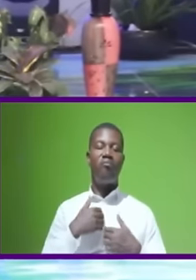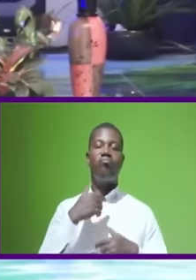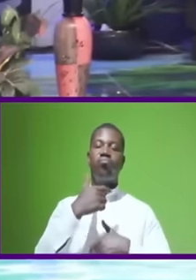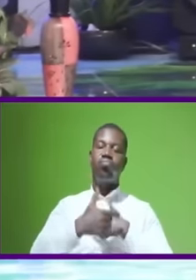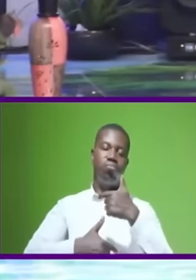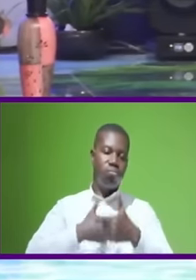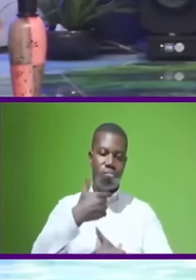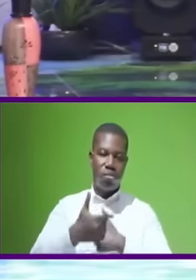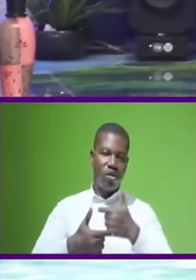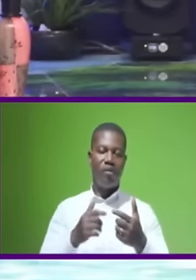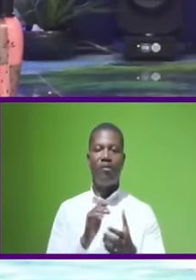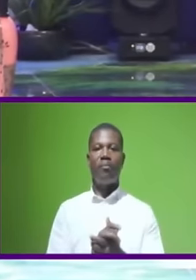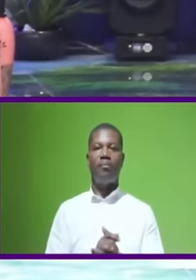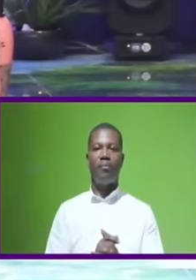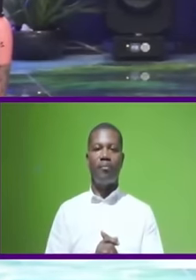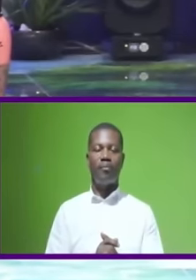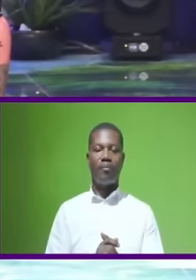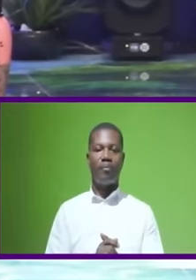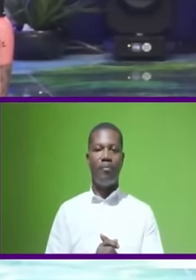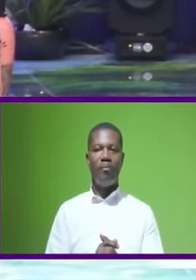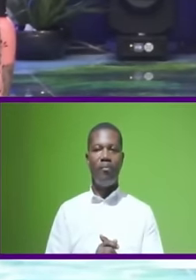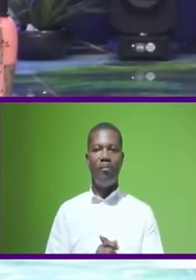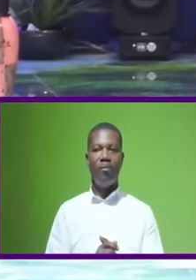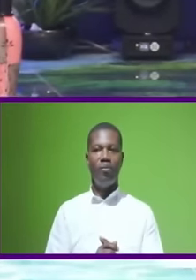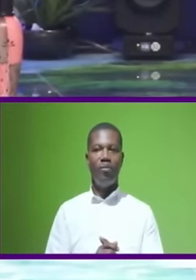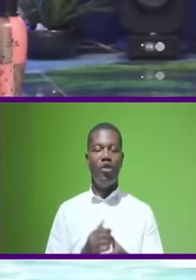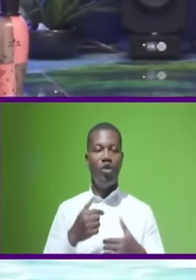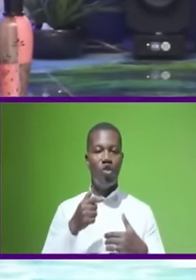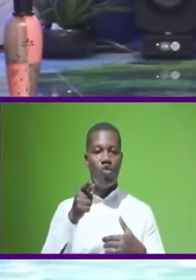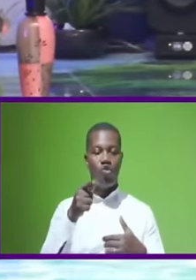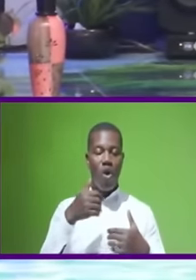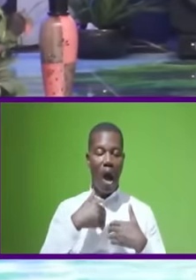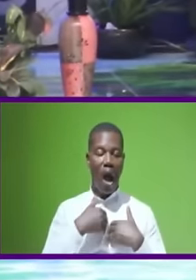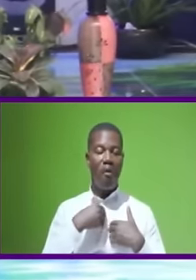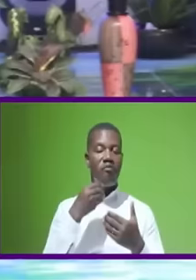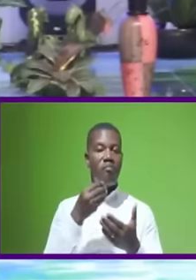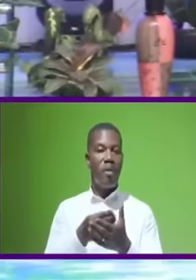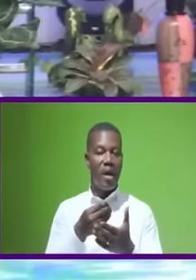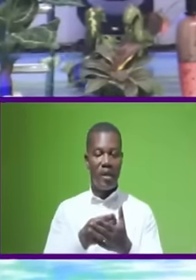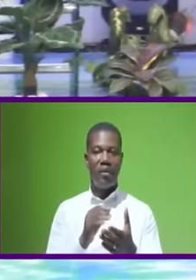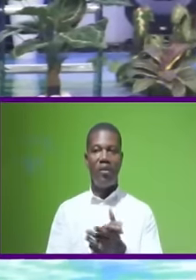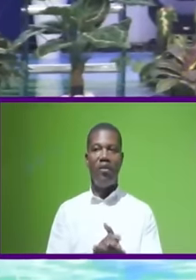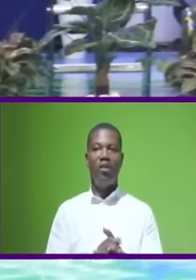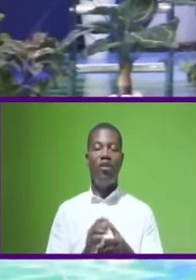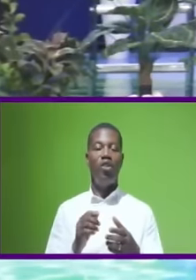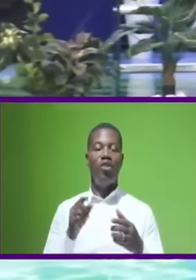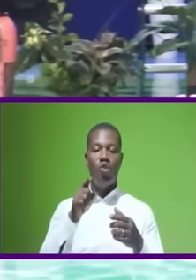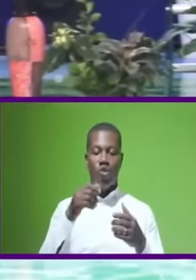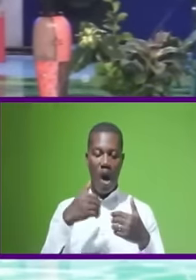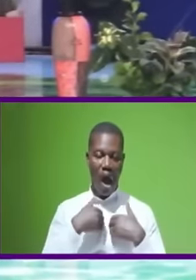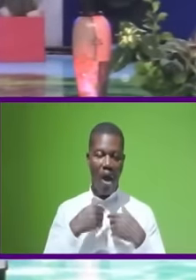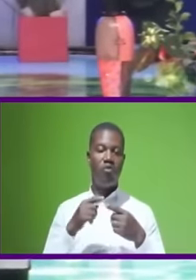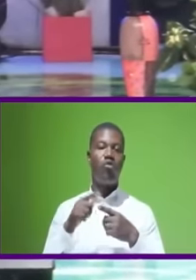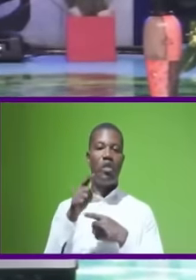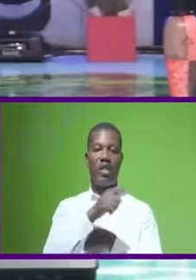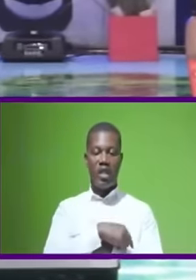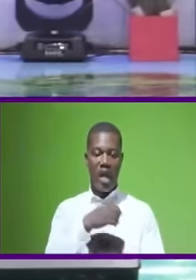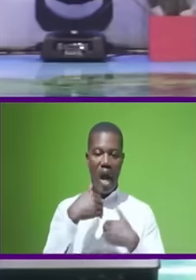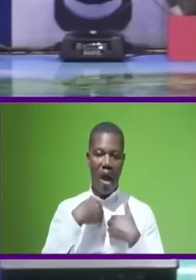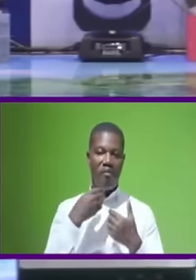Ananias, you have been engraced. When you be. And you have received a lot. Who will be? Today you